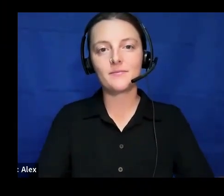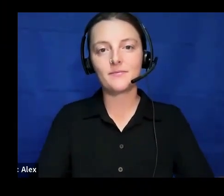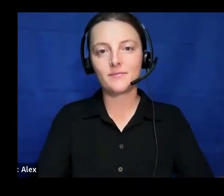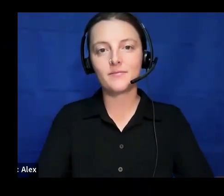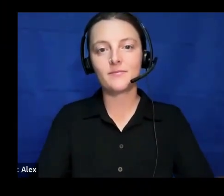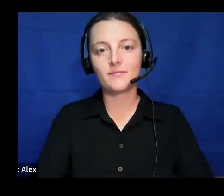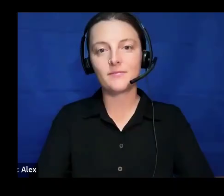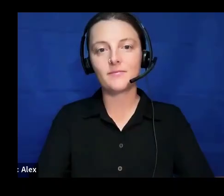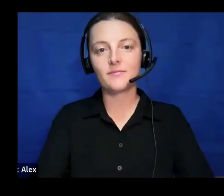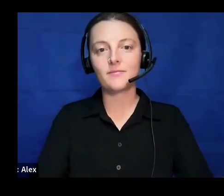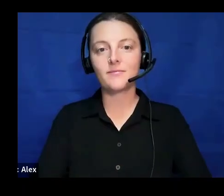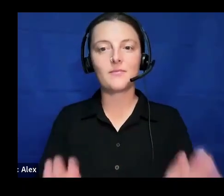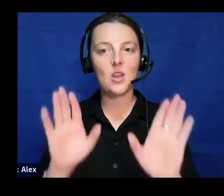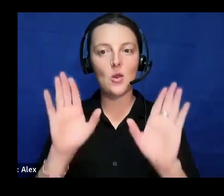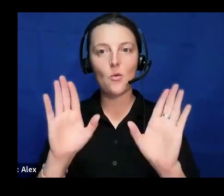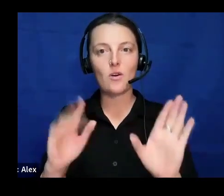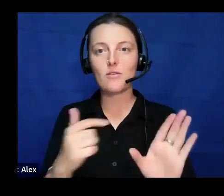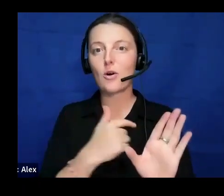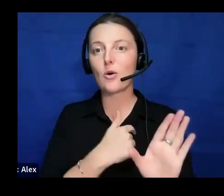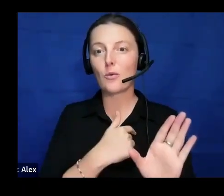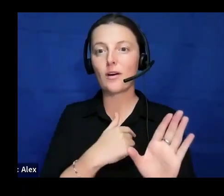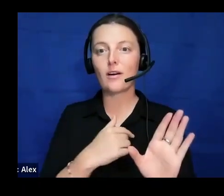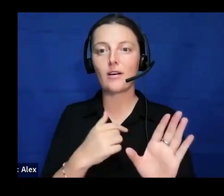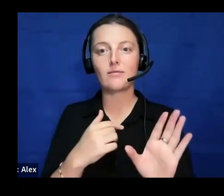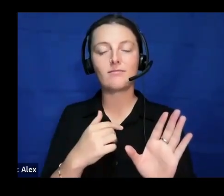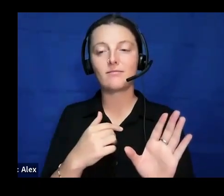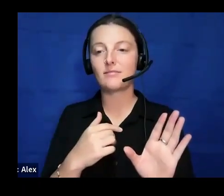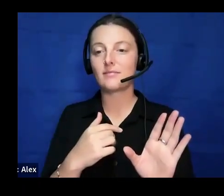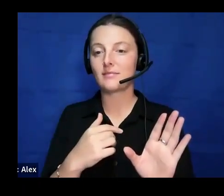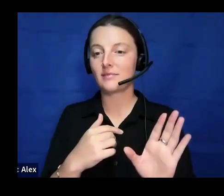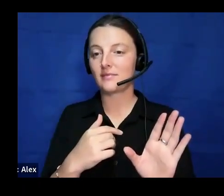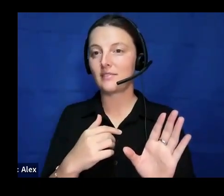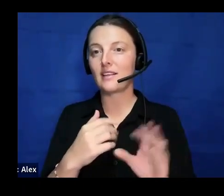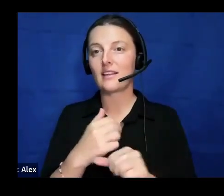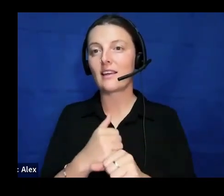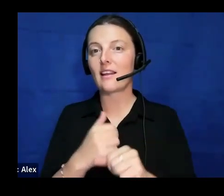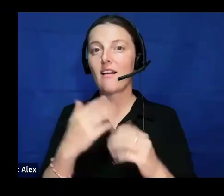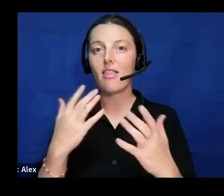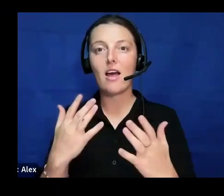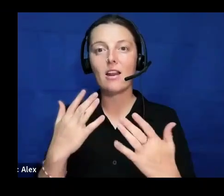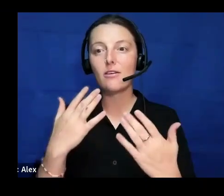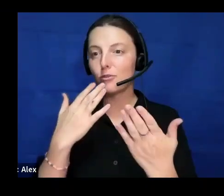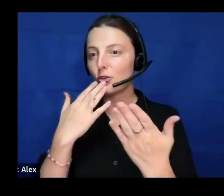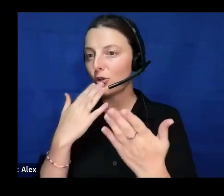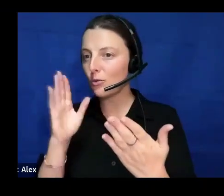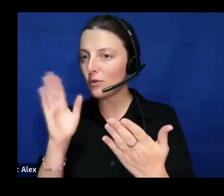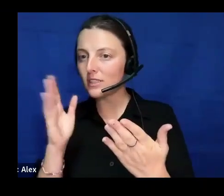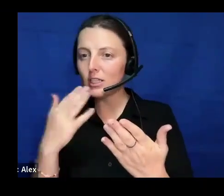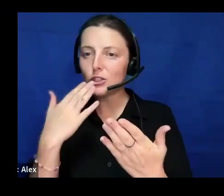Wonderful. We're getting a lot of great presentations, good jobs, great information in the chat.